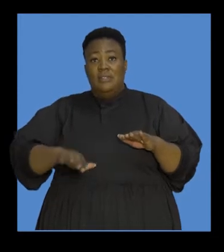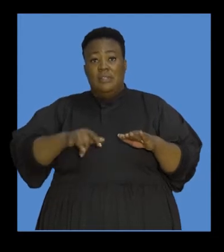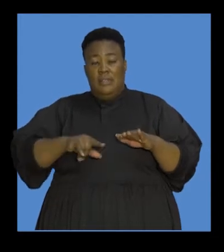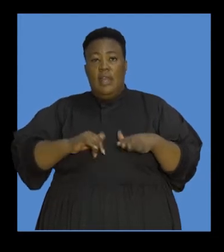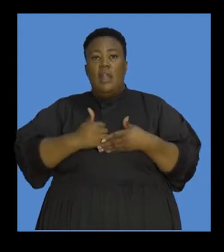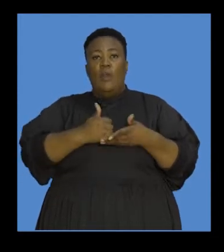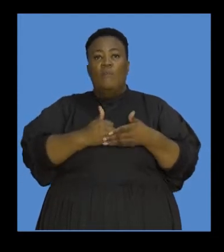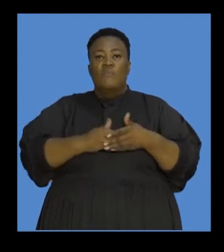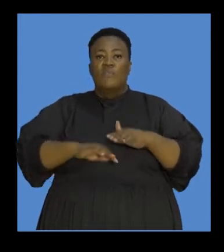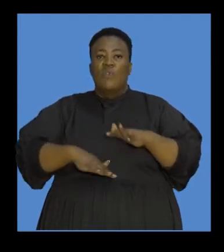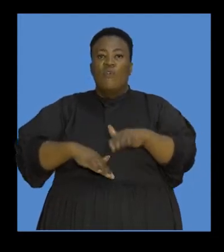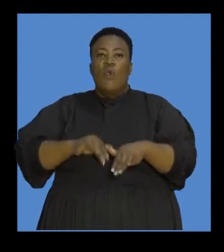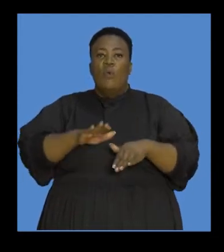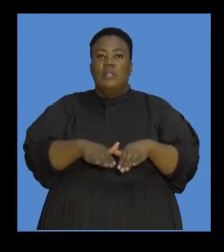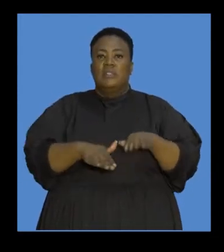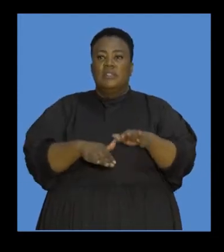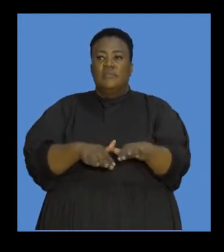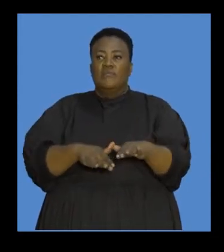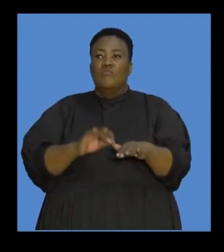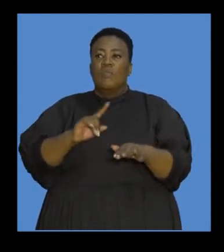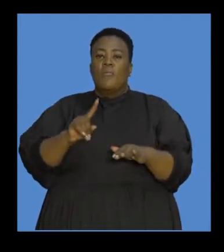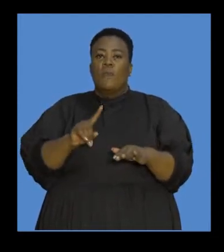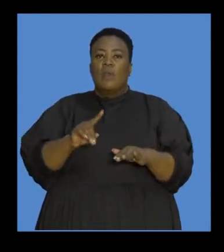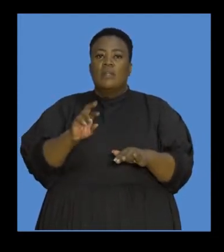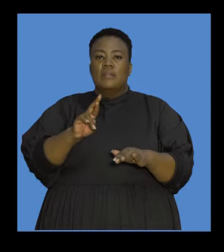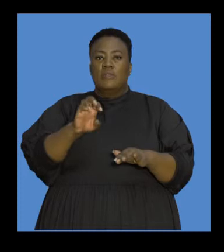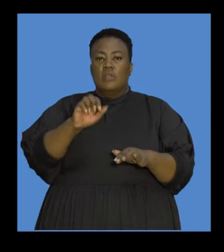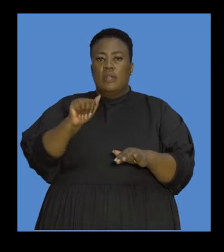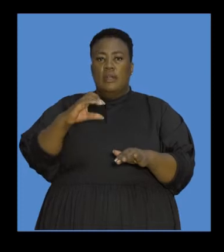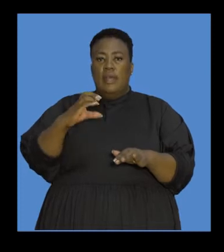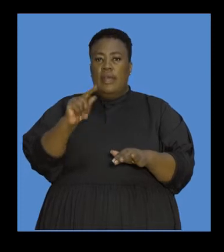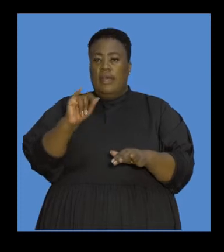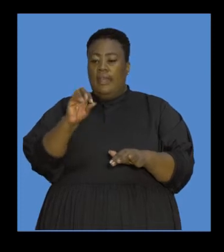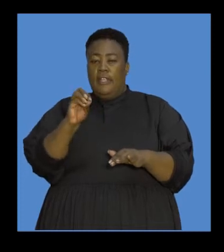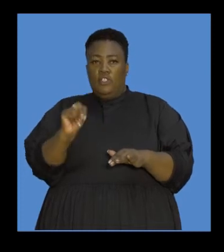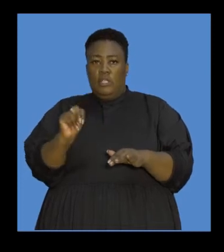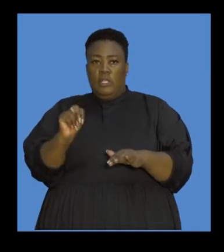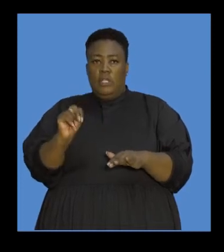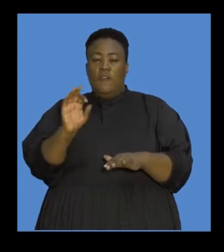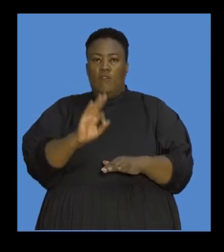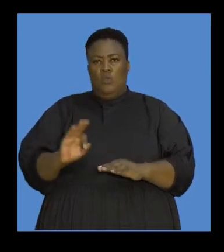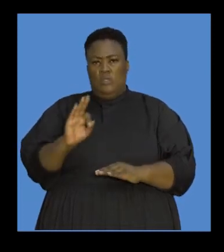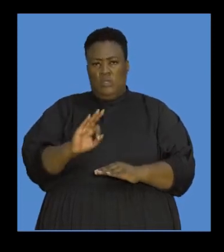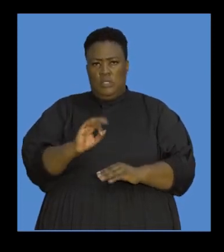is the one that makes you go forward. This is known as a reaction force.